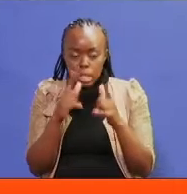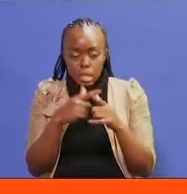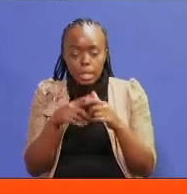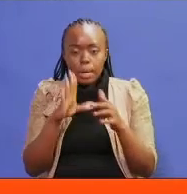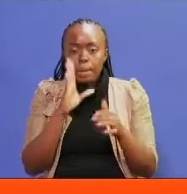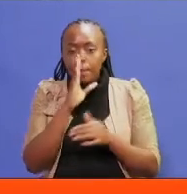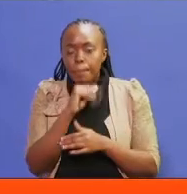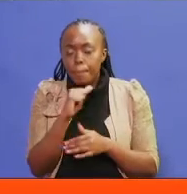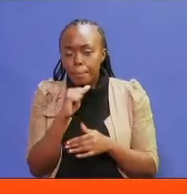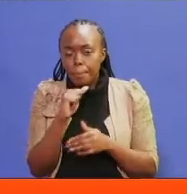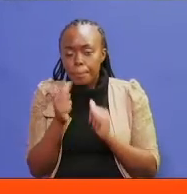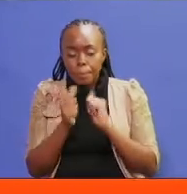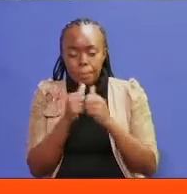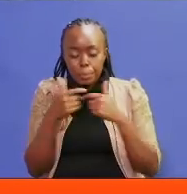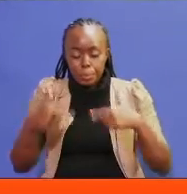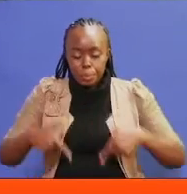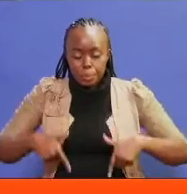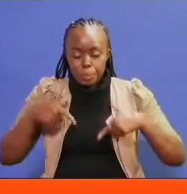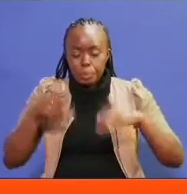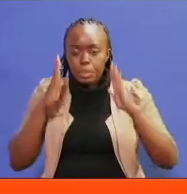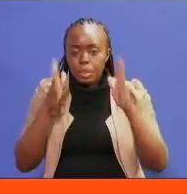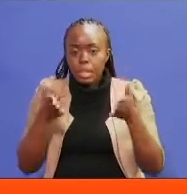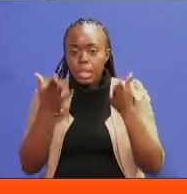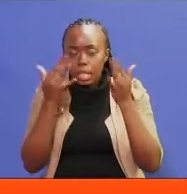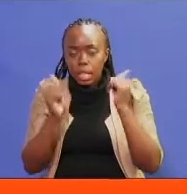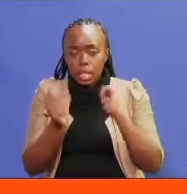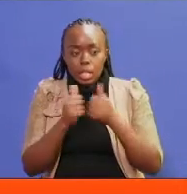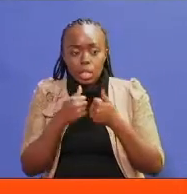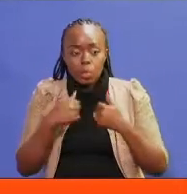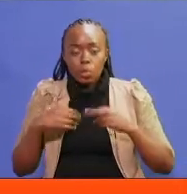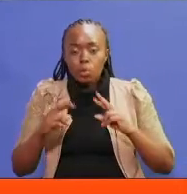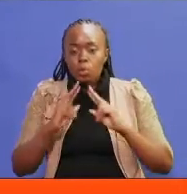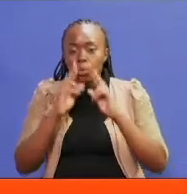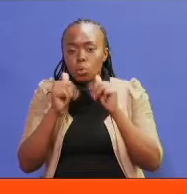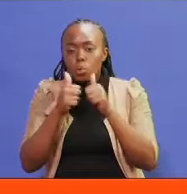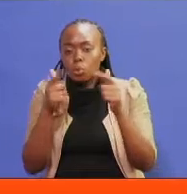na... The survivors are currently recuperating